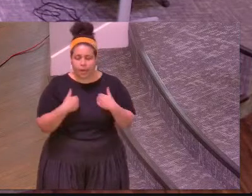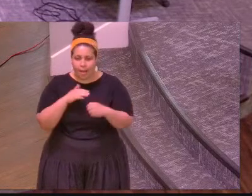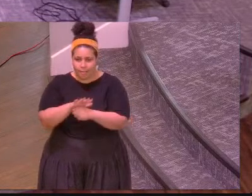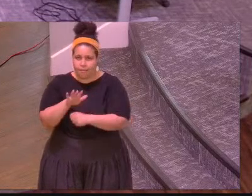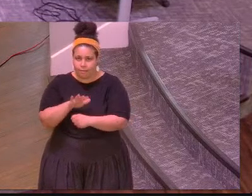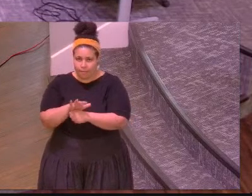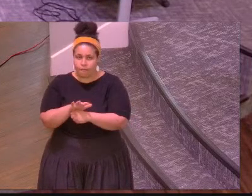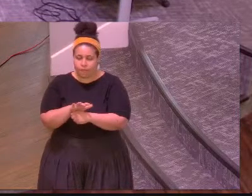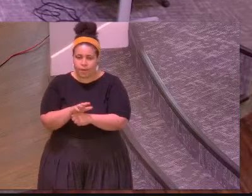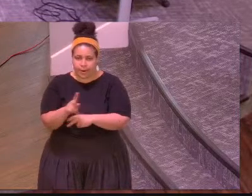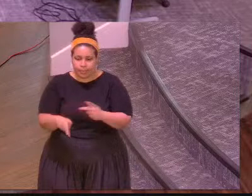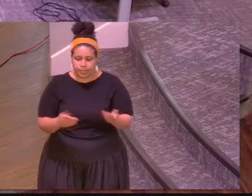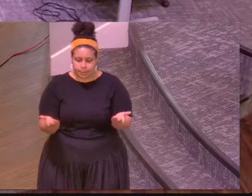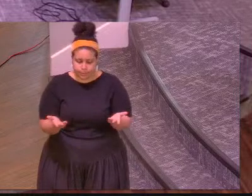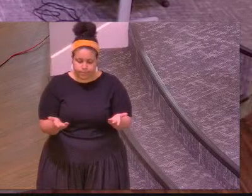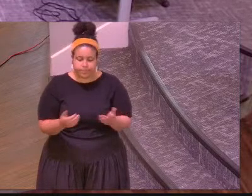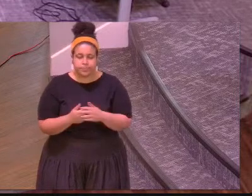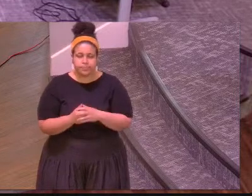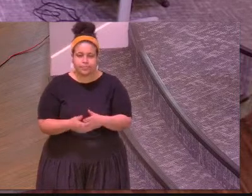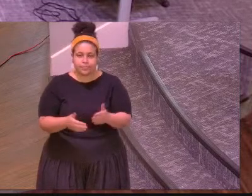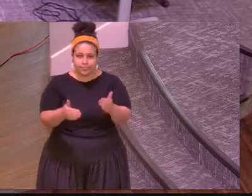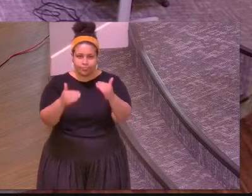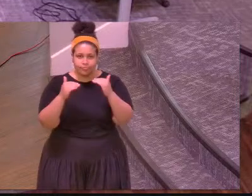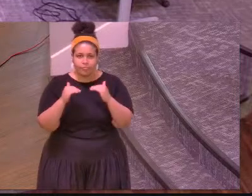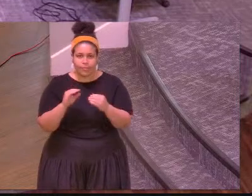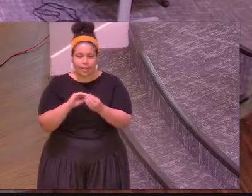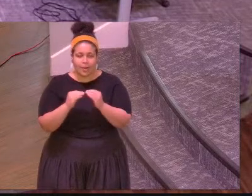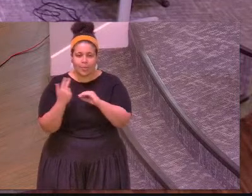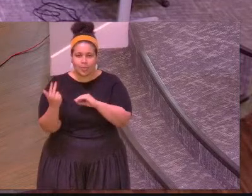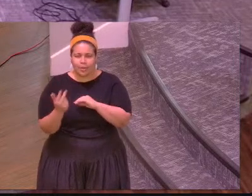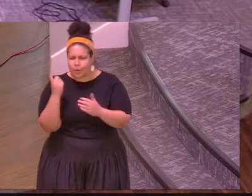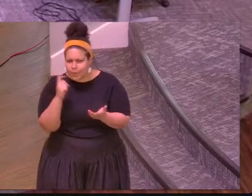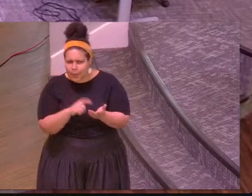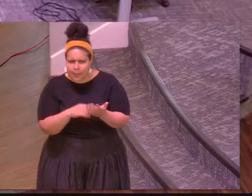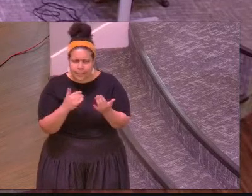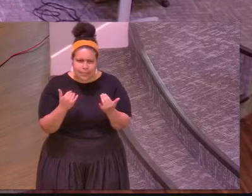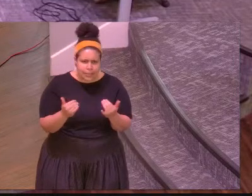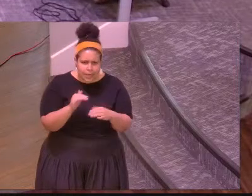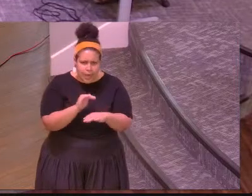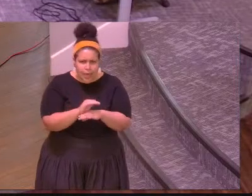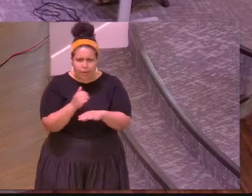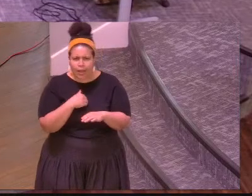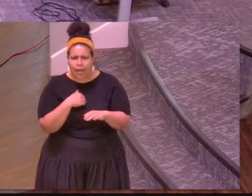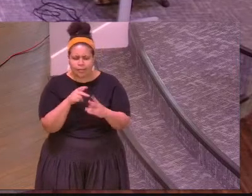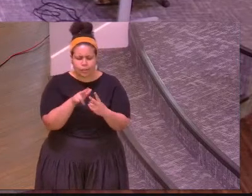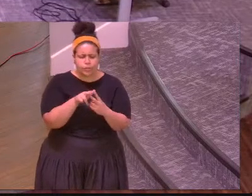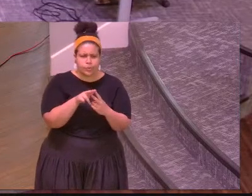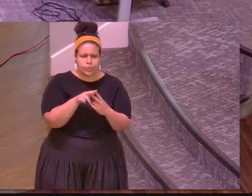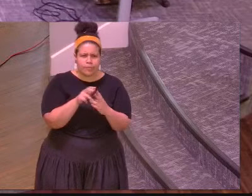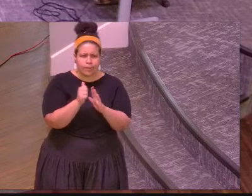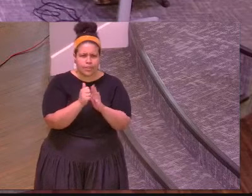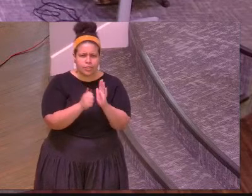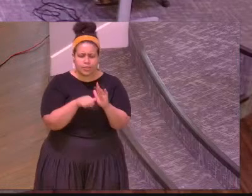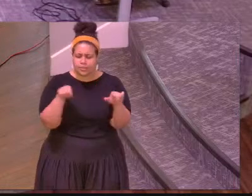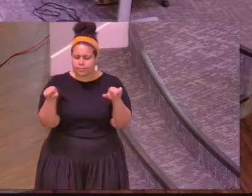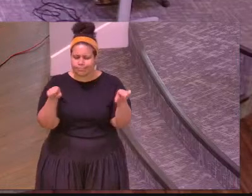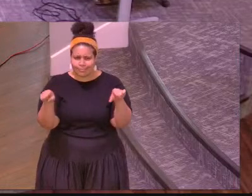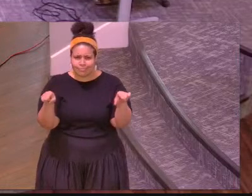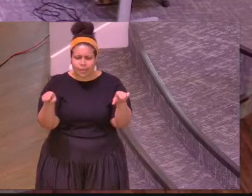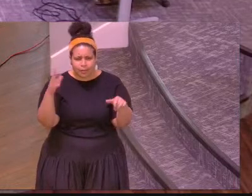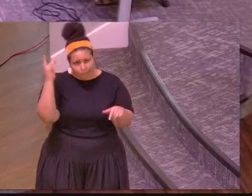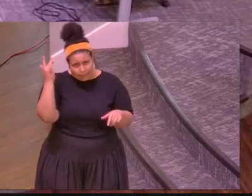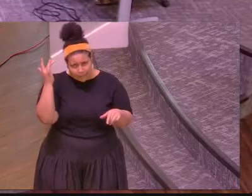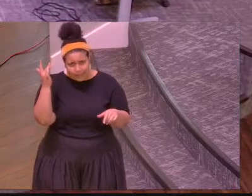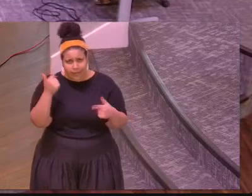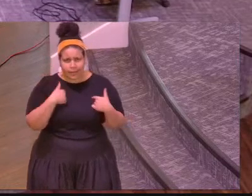We will move forward with item 3. And as you notice tonight, we have sort of two different agendas, but it's just for, just so that we can